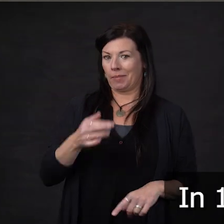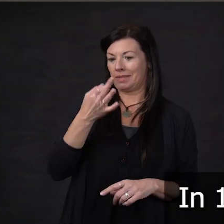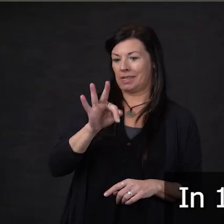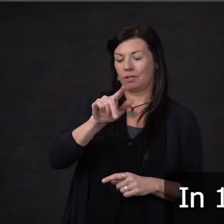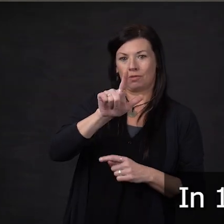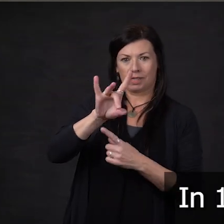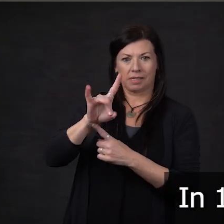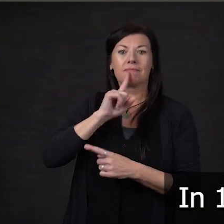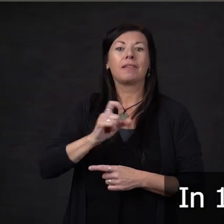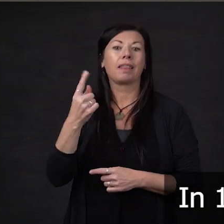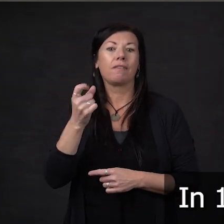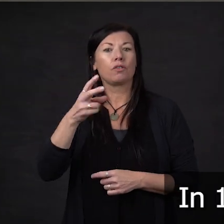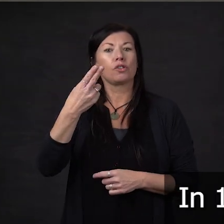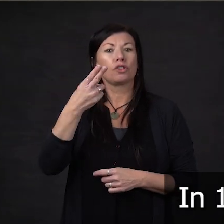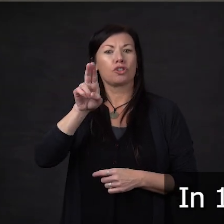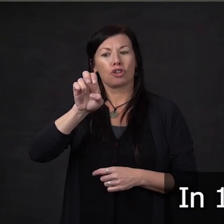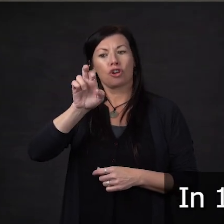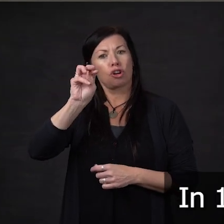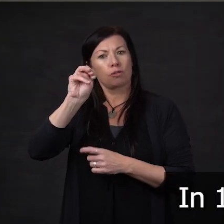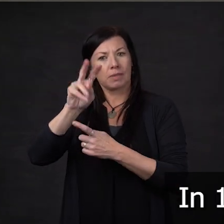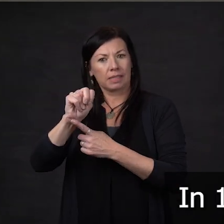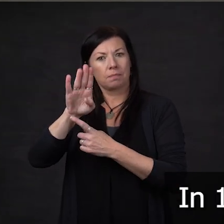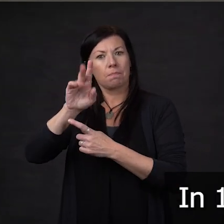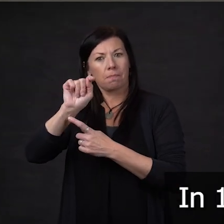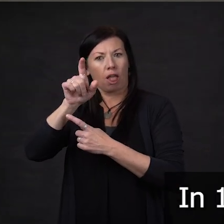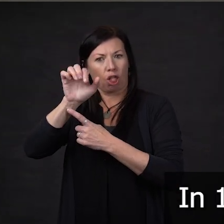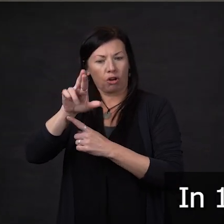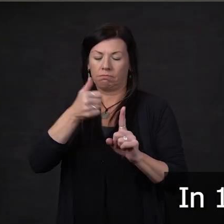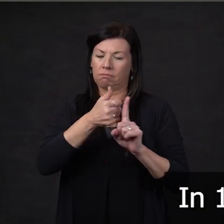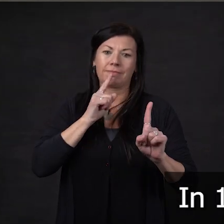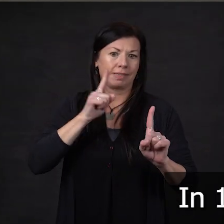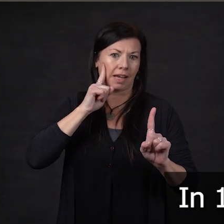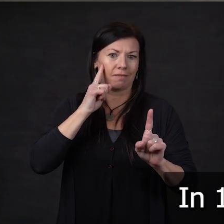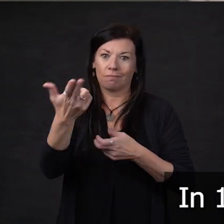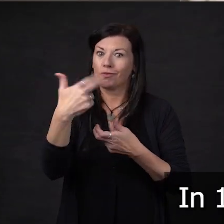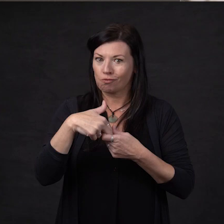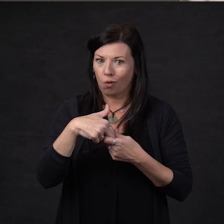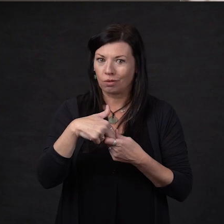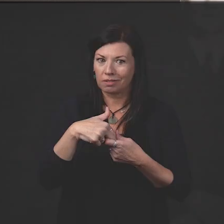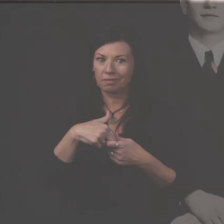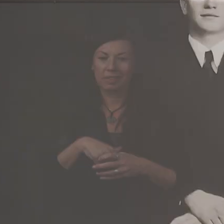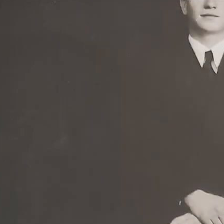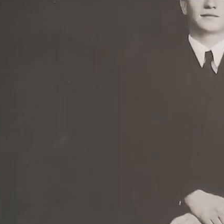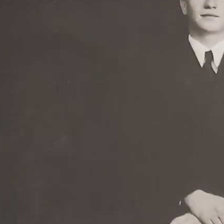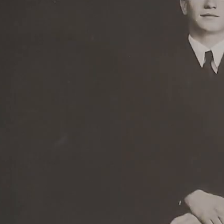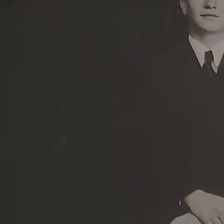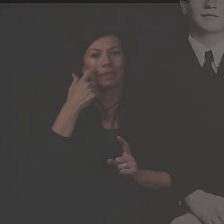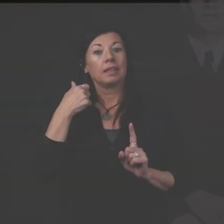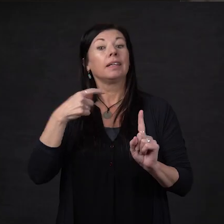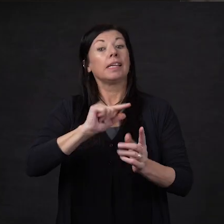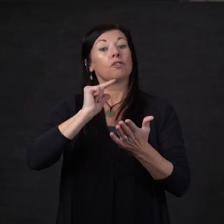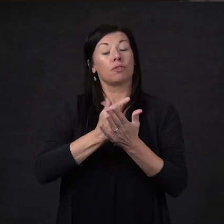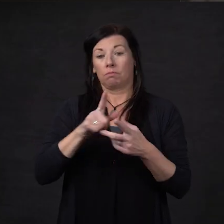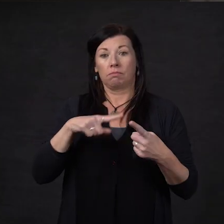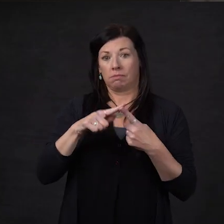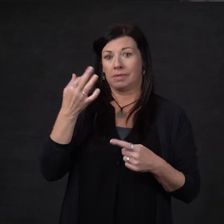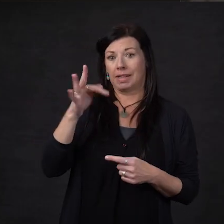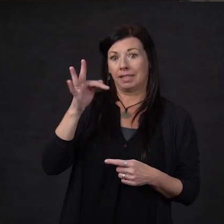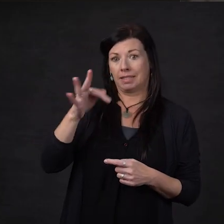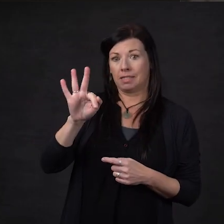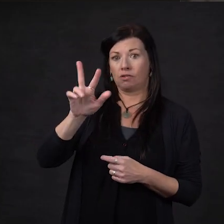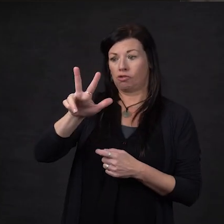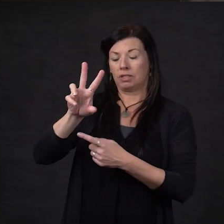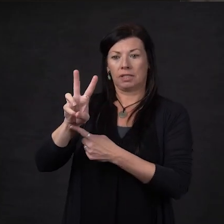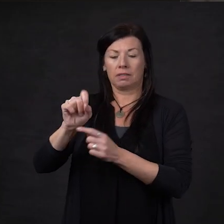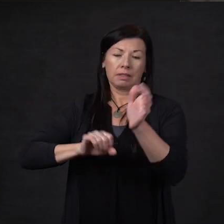In 1928, 11-year-old Herman Butler, who was deaf, enrolled. 1936 class photo featuring Herman Butler. He graduated